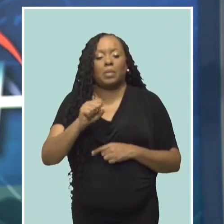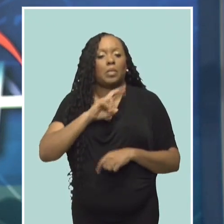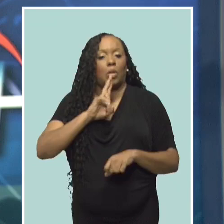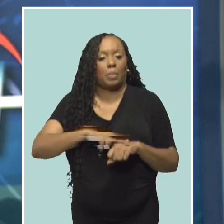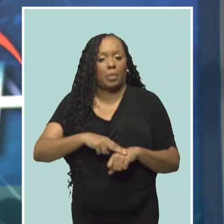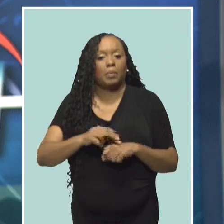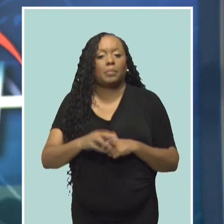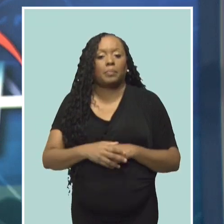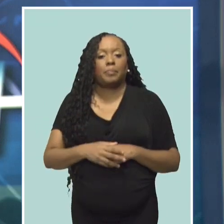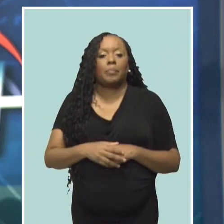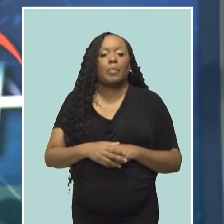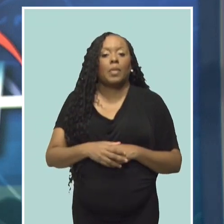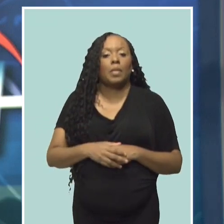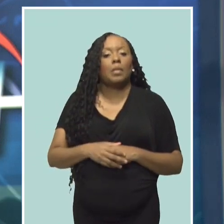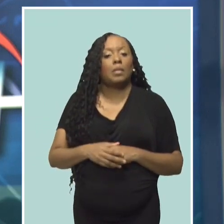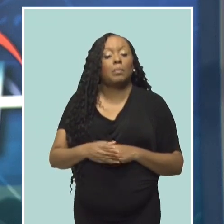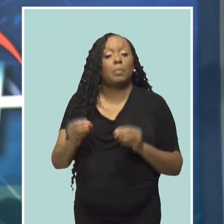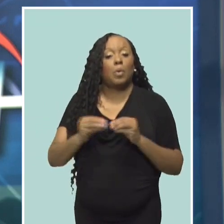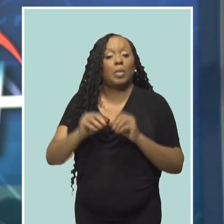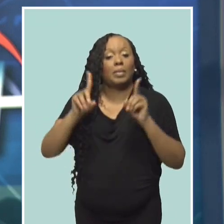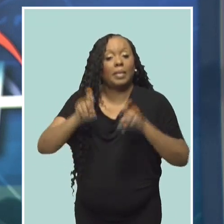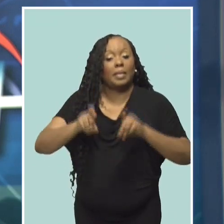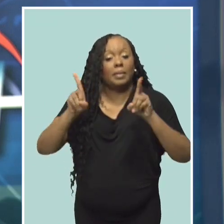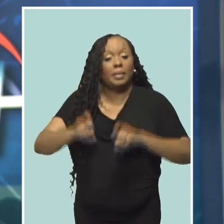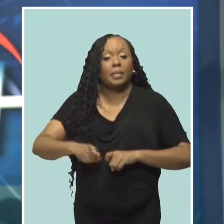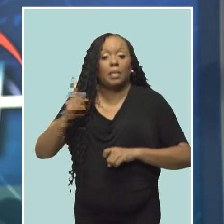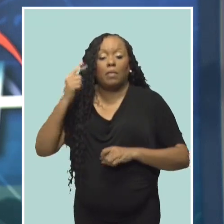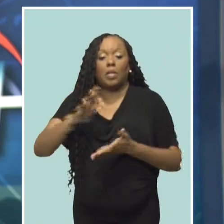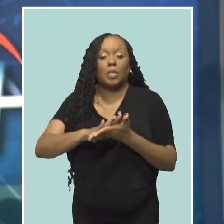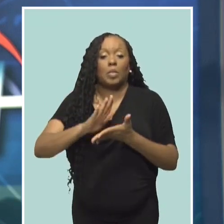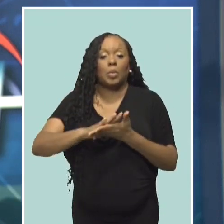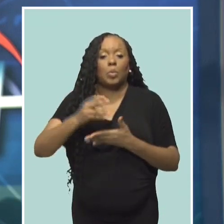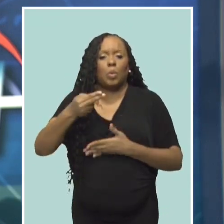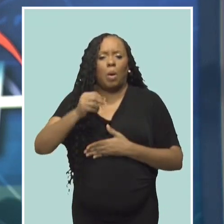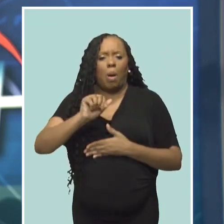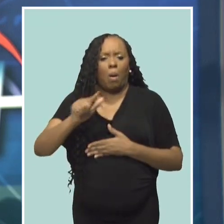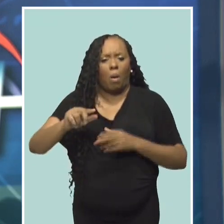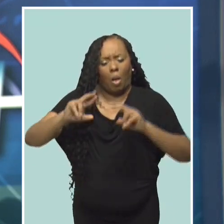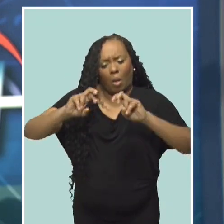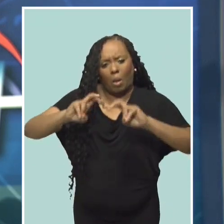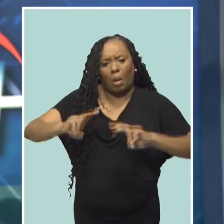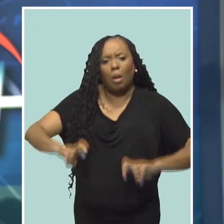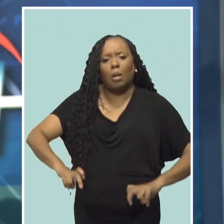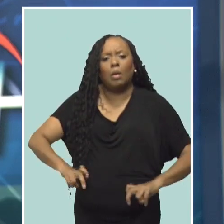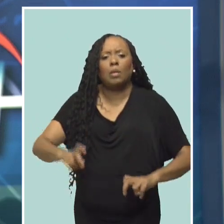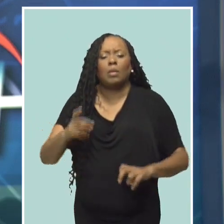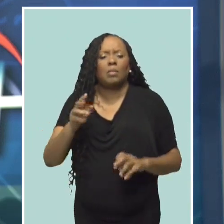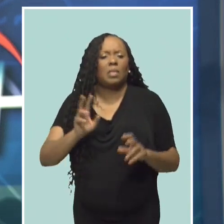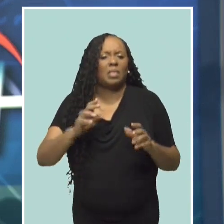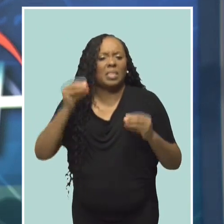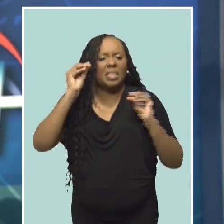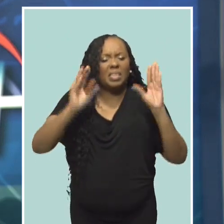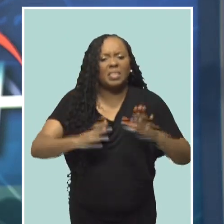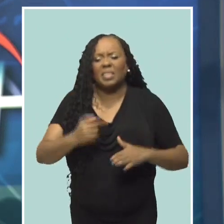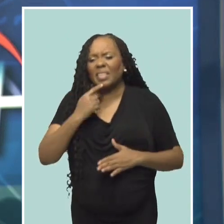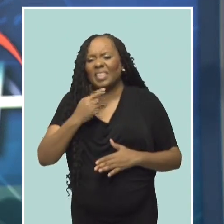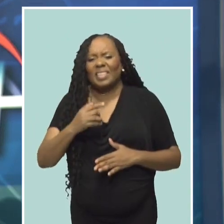this temporary relocation, further testing will be carried out on the school hall, which has been the source of concern for